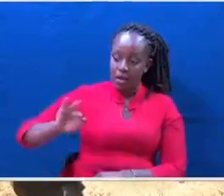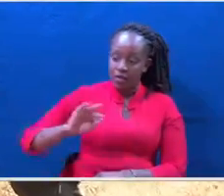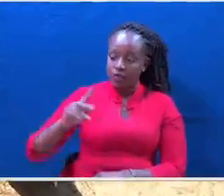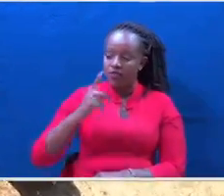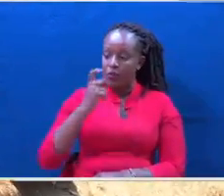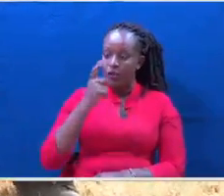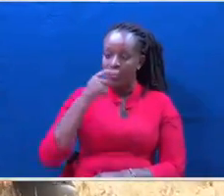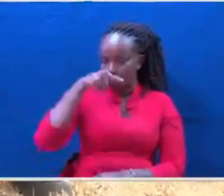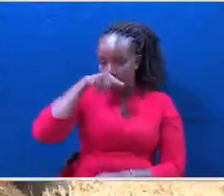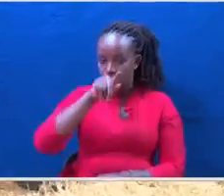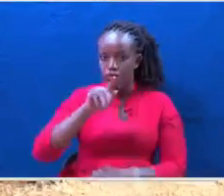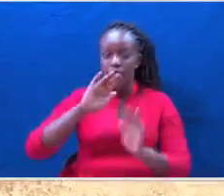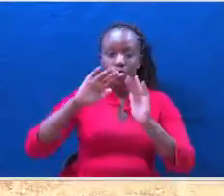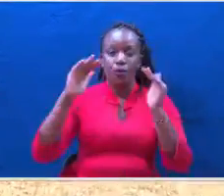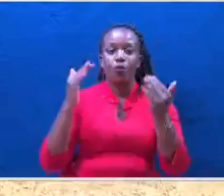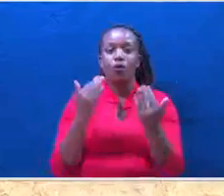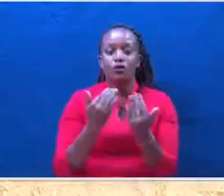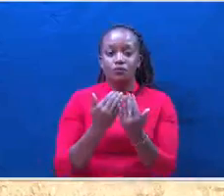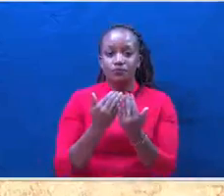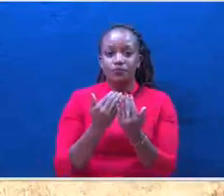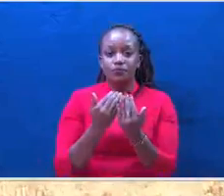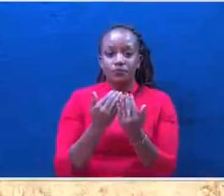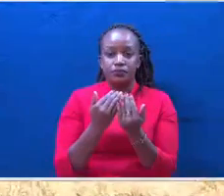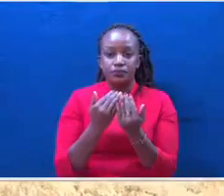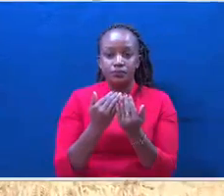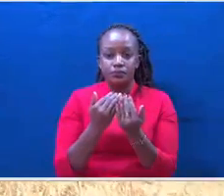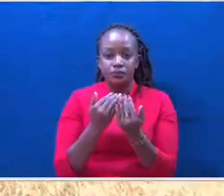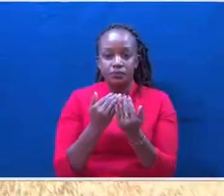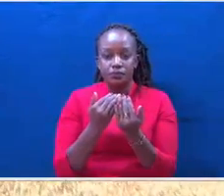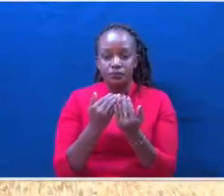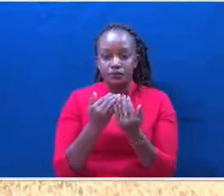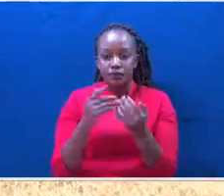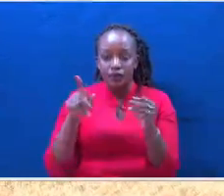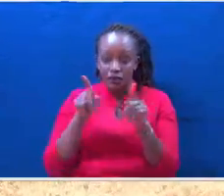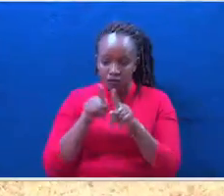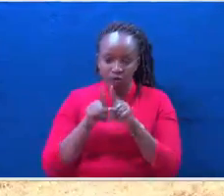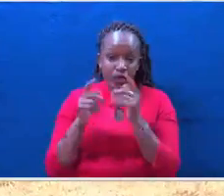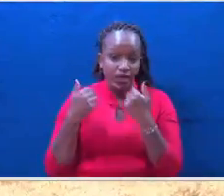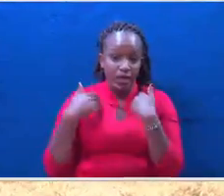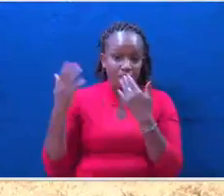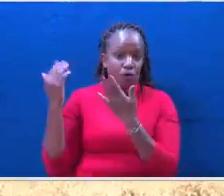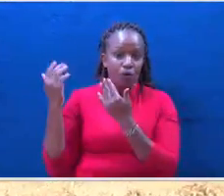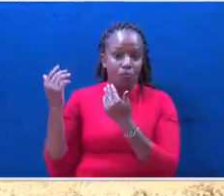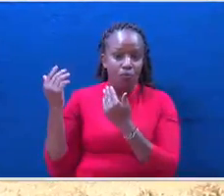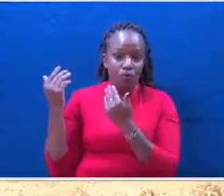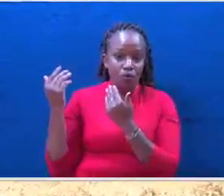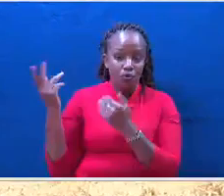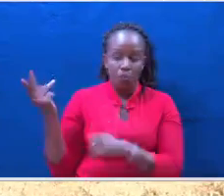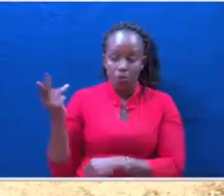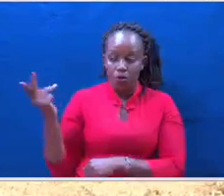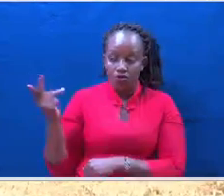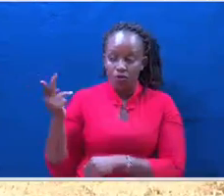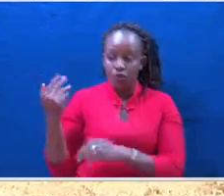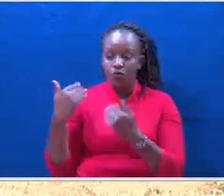rhinos in the entire world. Conservationists here are clinging on the hope that Fatu and Najin will